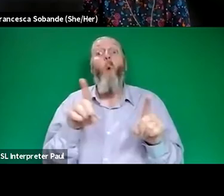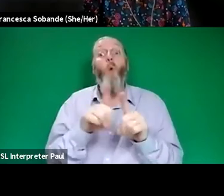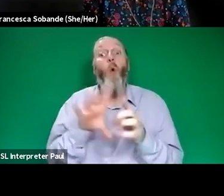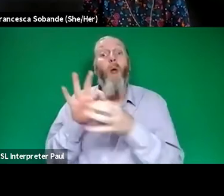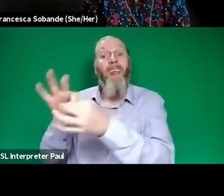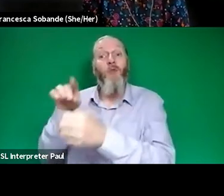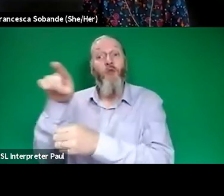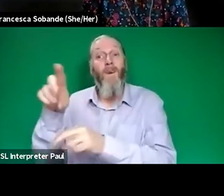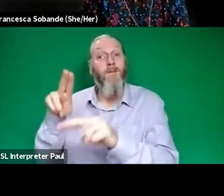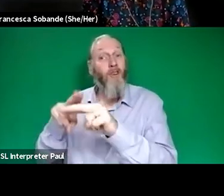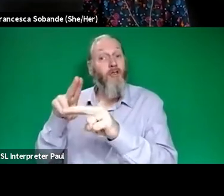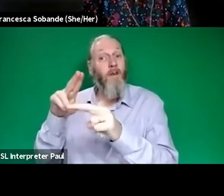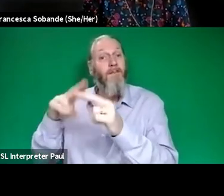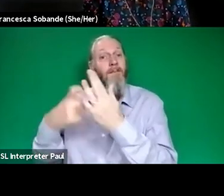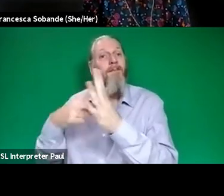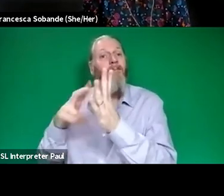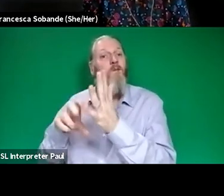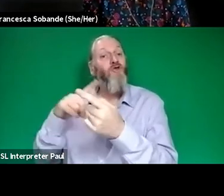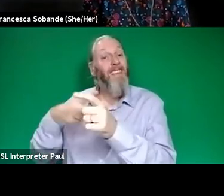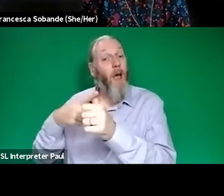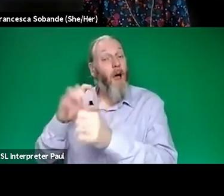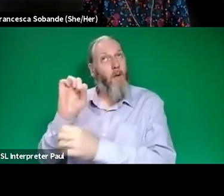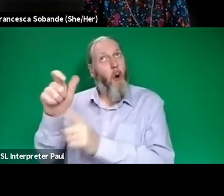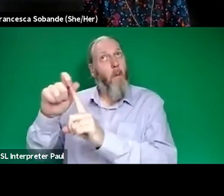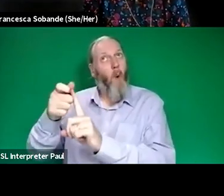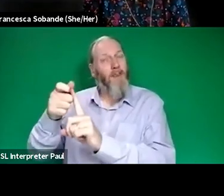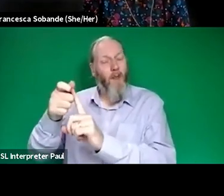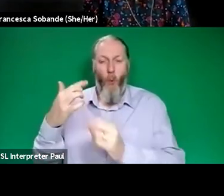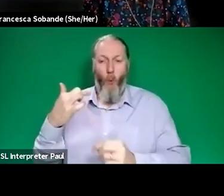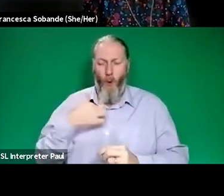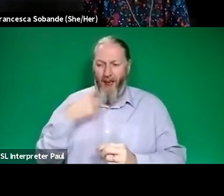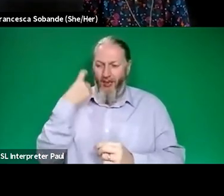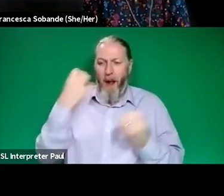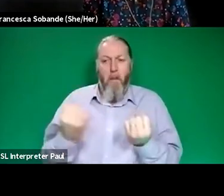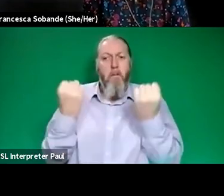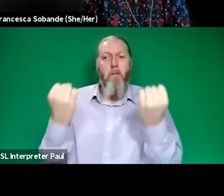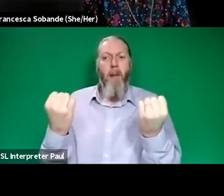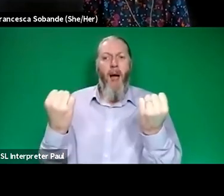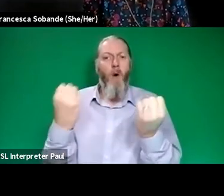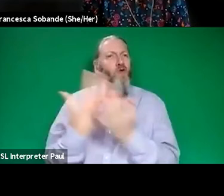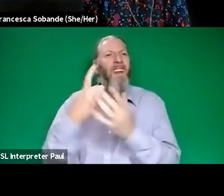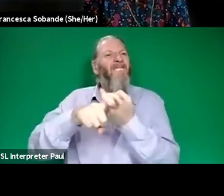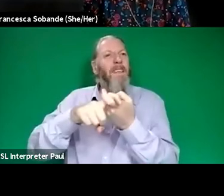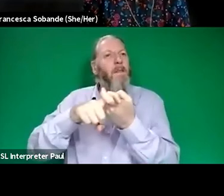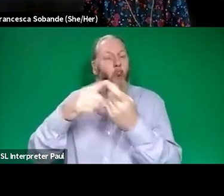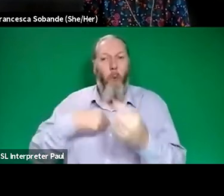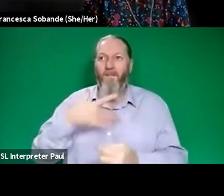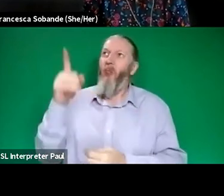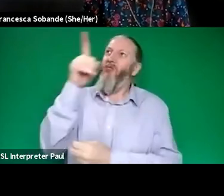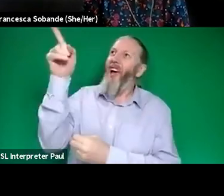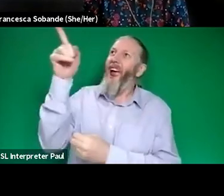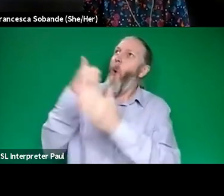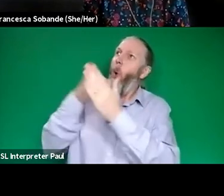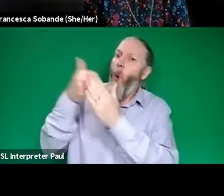astute, in the way in which we think about power is often fixed as something that only a few people hold and that it can never transform and can never